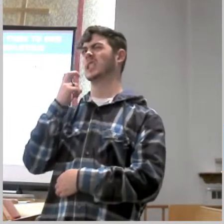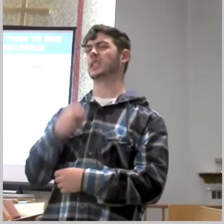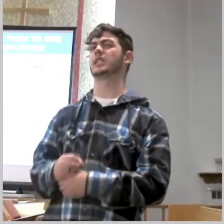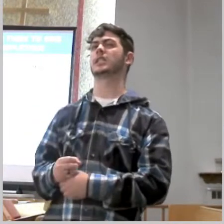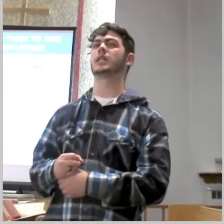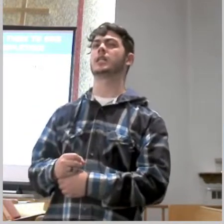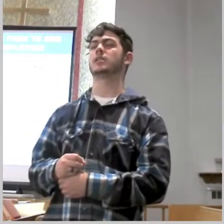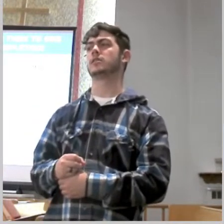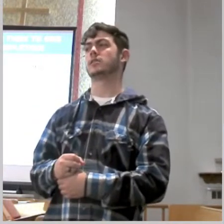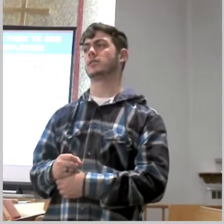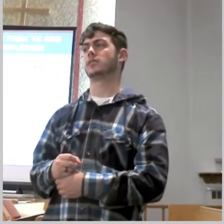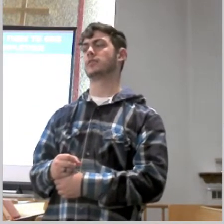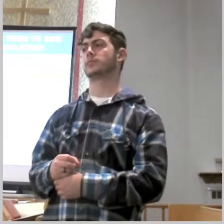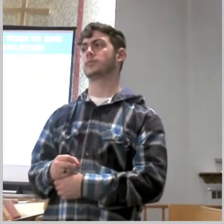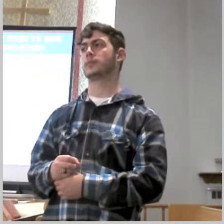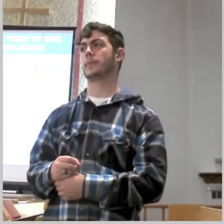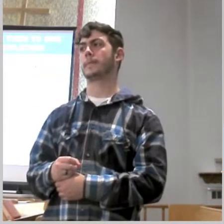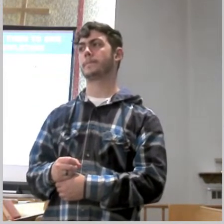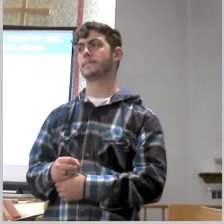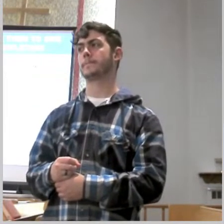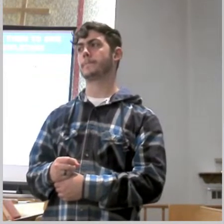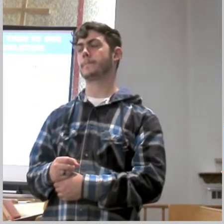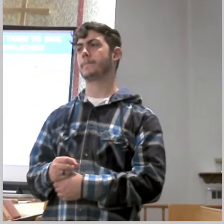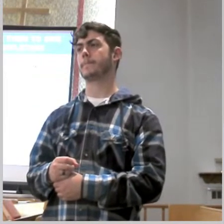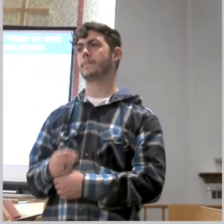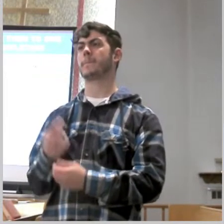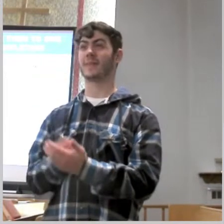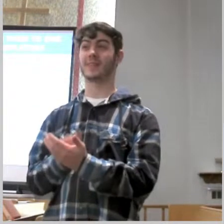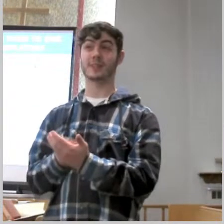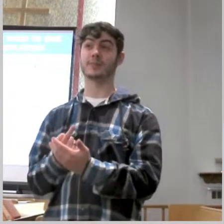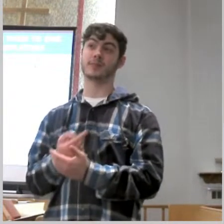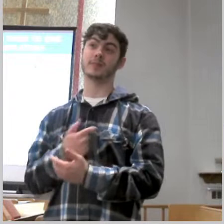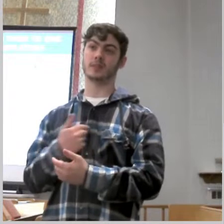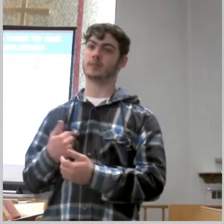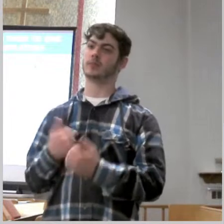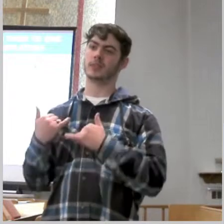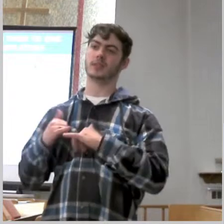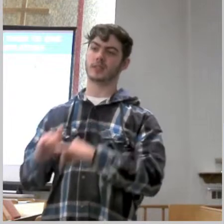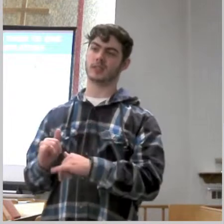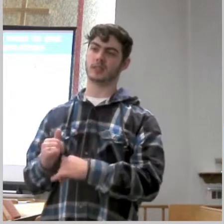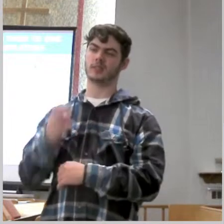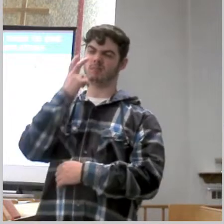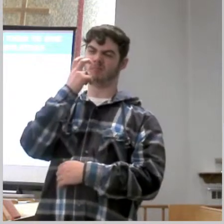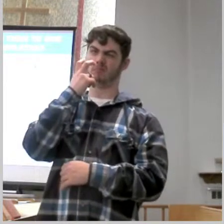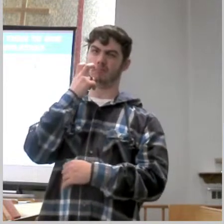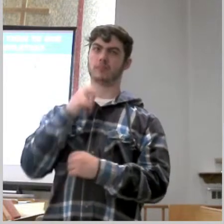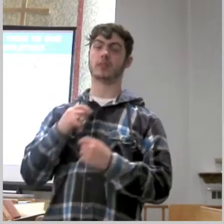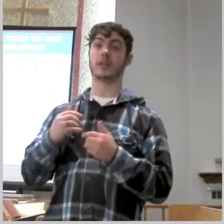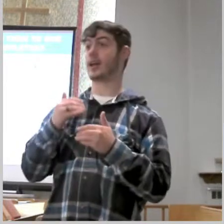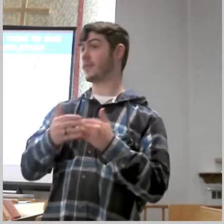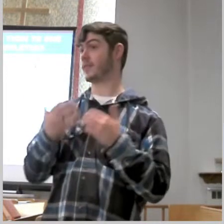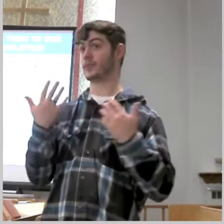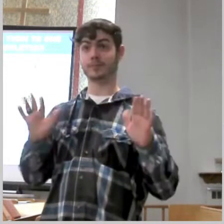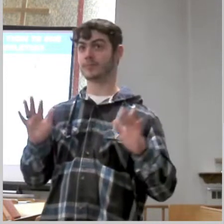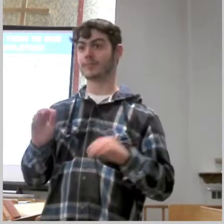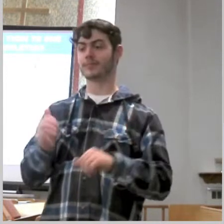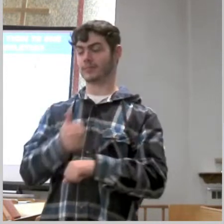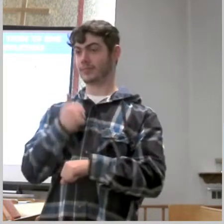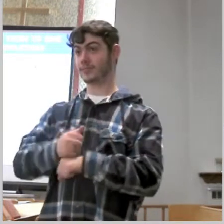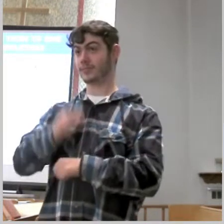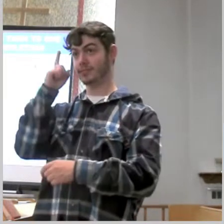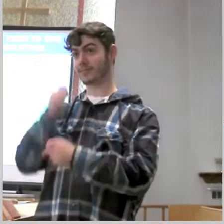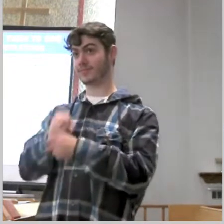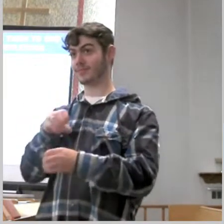scrutiny. You know, even after trust has been established, sometimes we do that. And that right there is a red flag, because it means